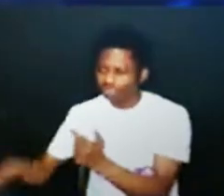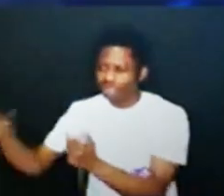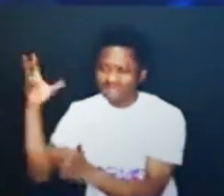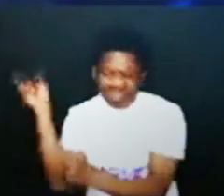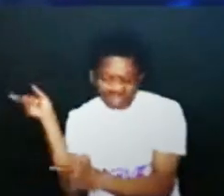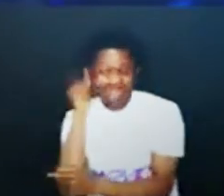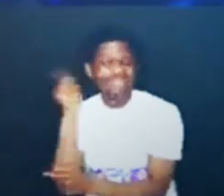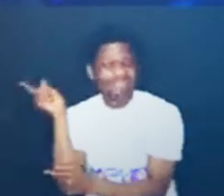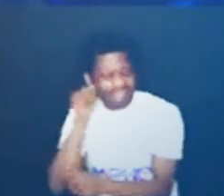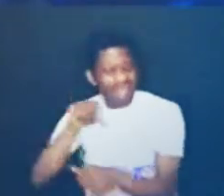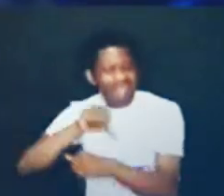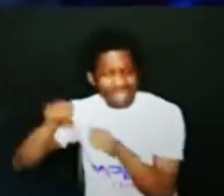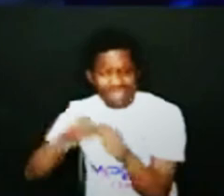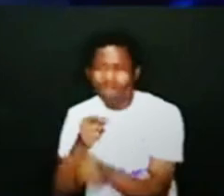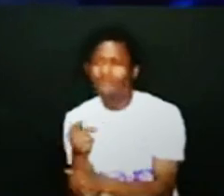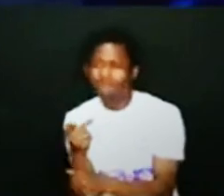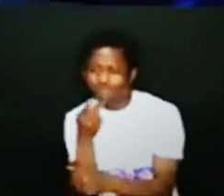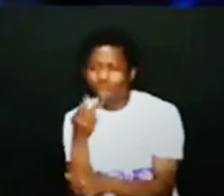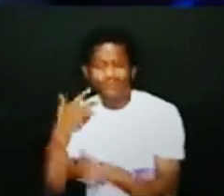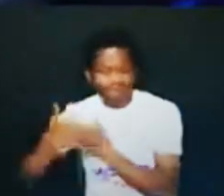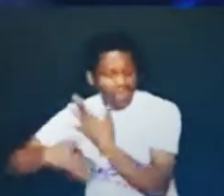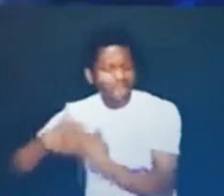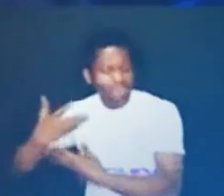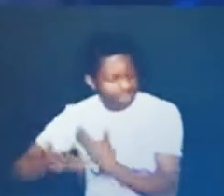feeling for some